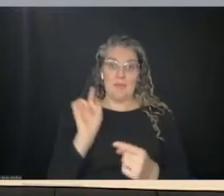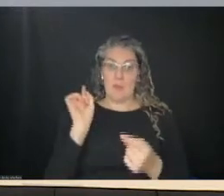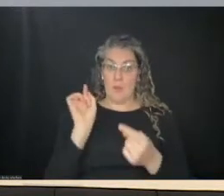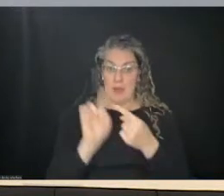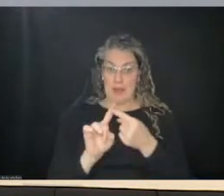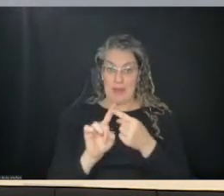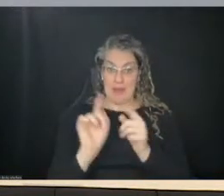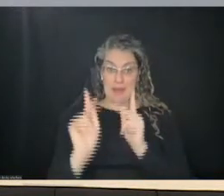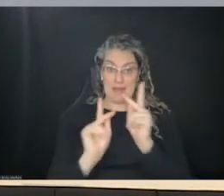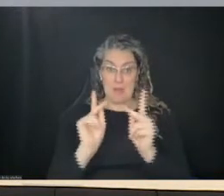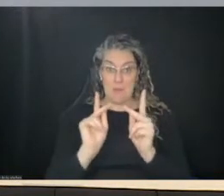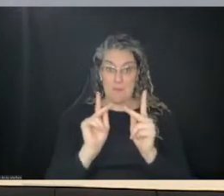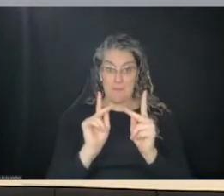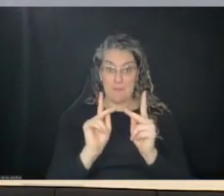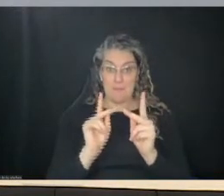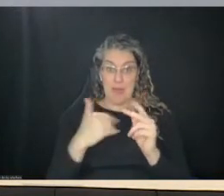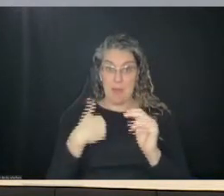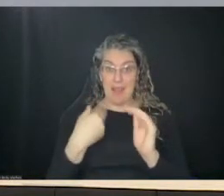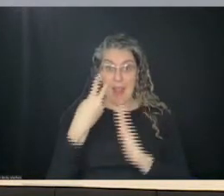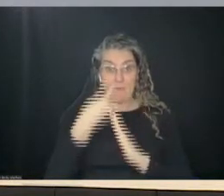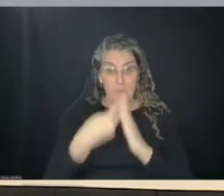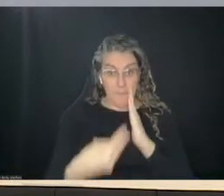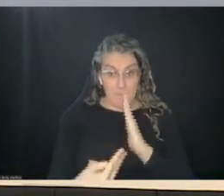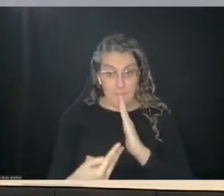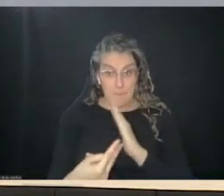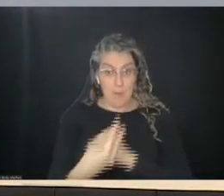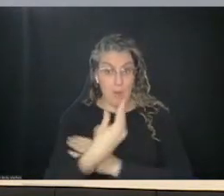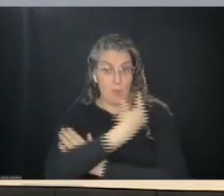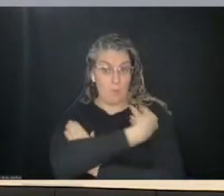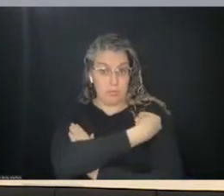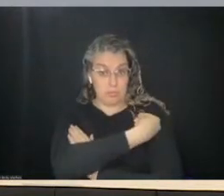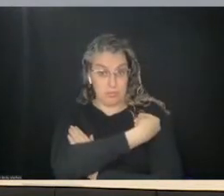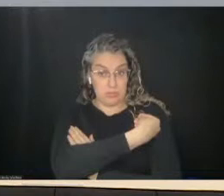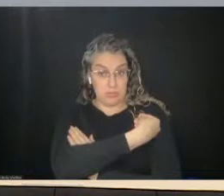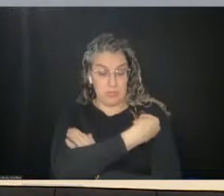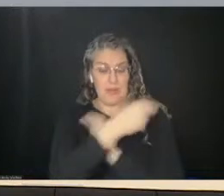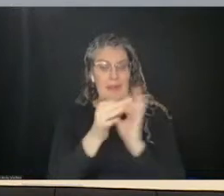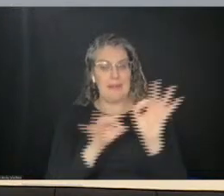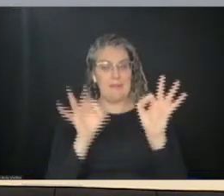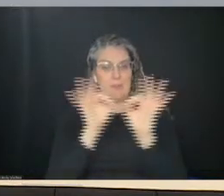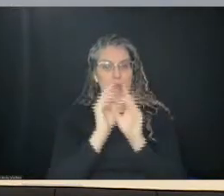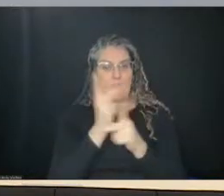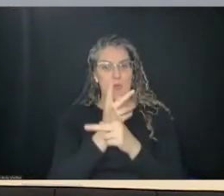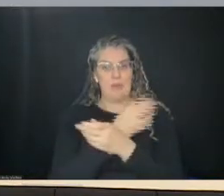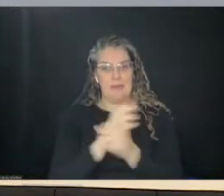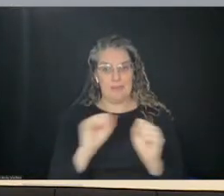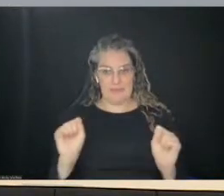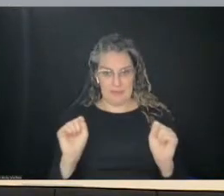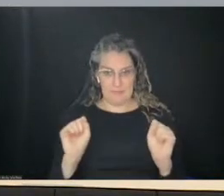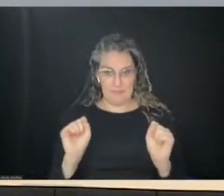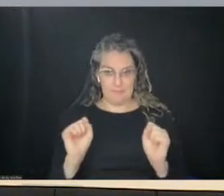with 2 doses of vaccine, that's important.